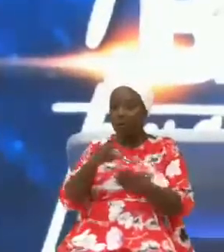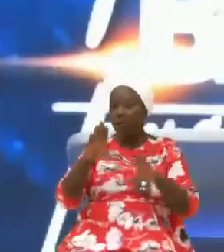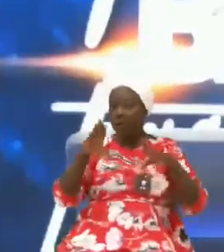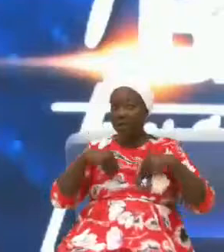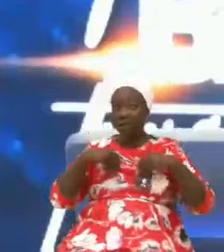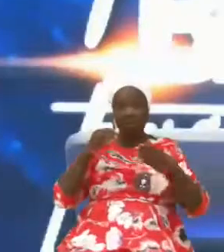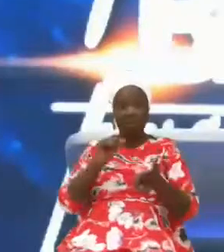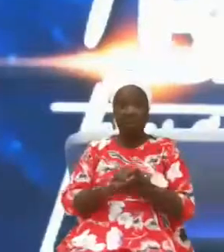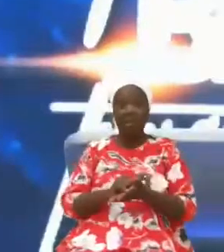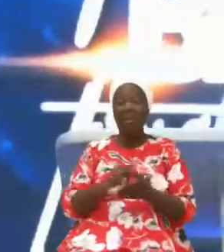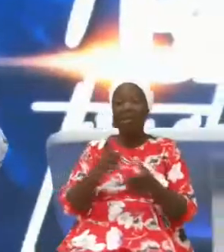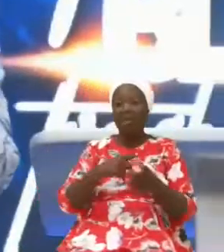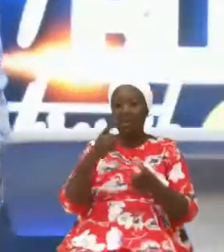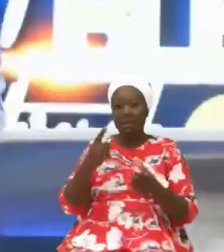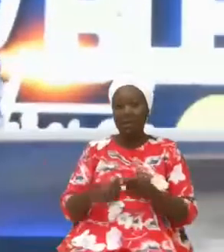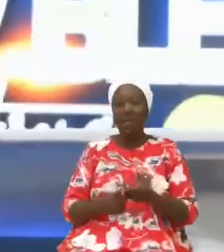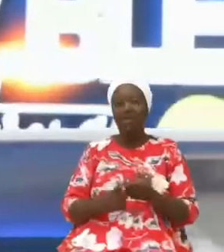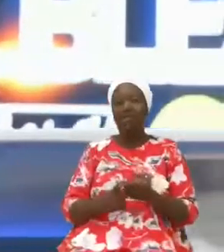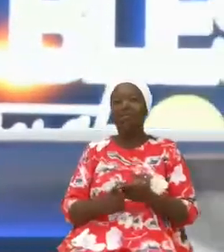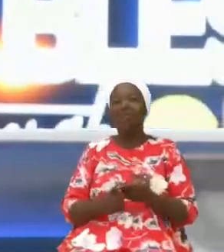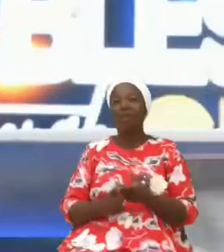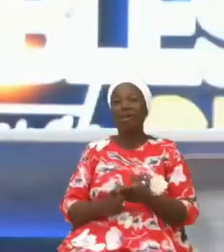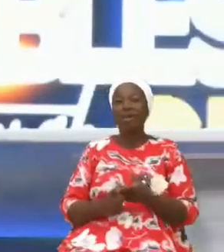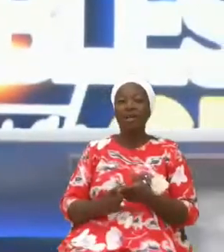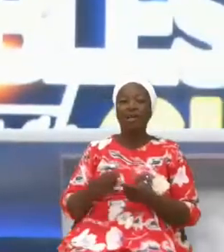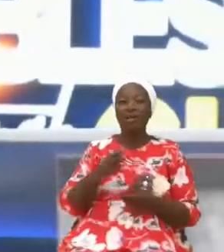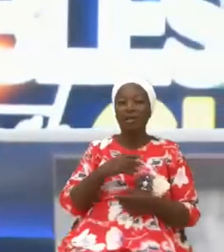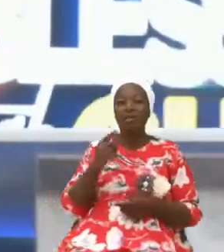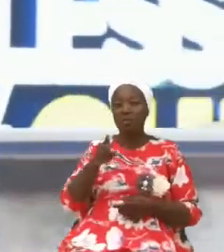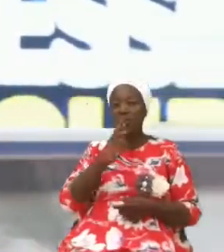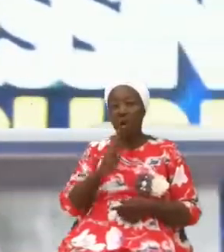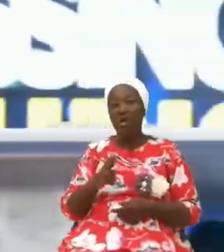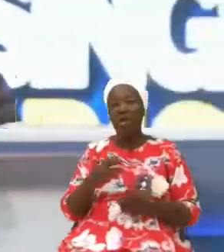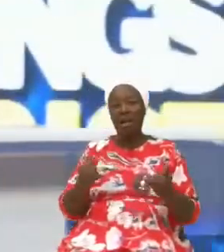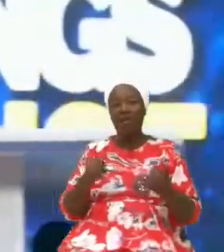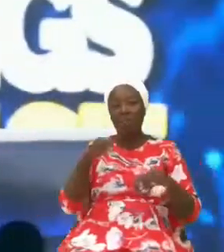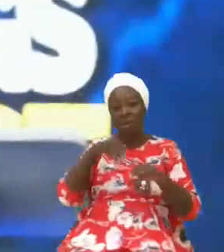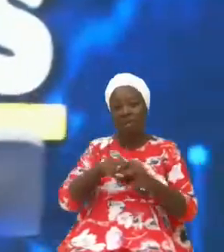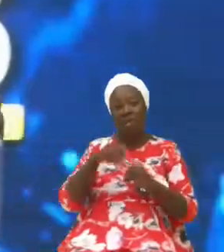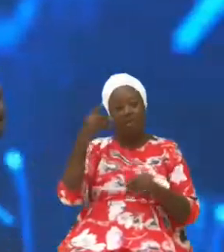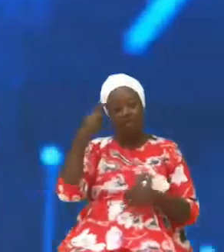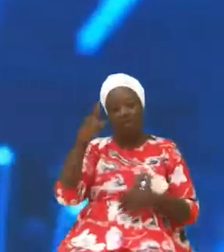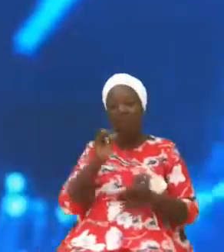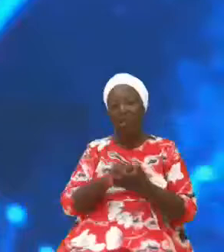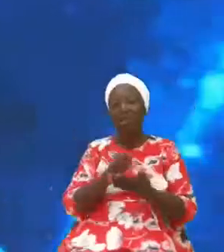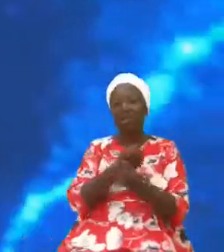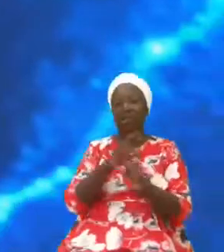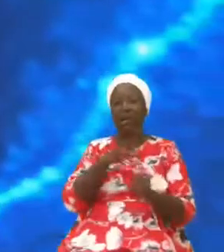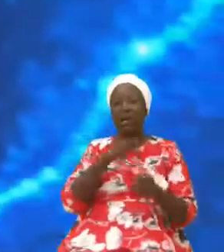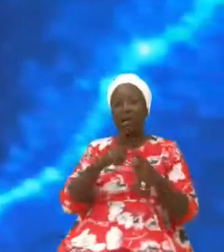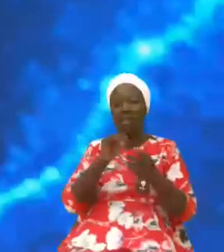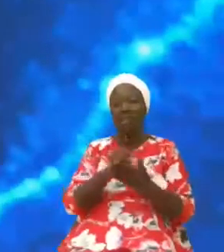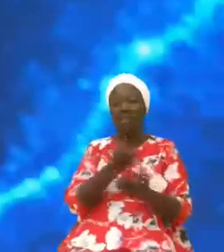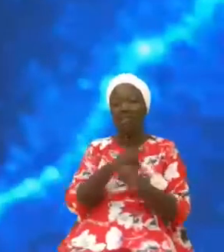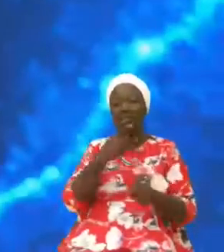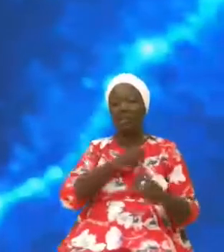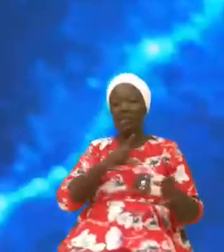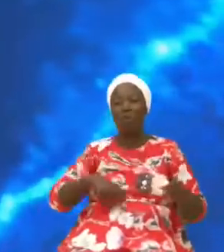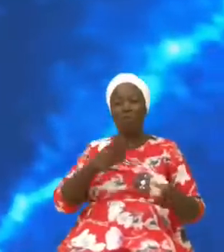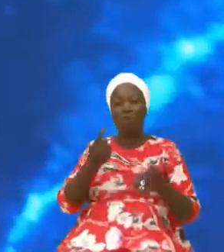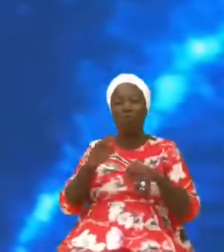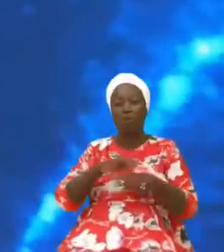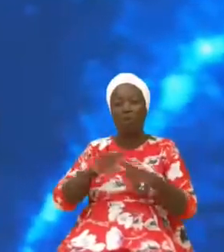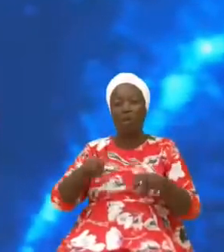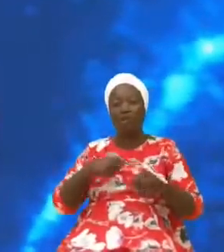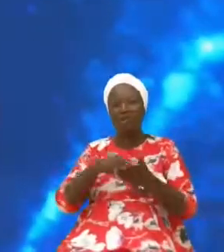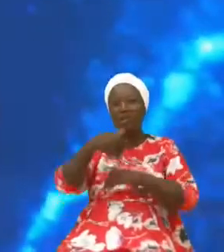the sight of the Lord. Once you accept that, then the free offer of the salvation of God will